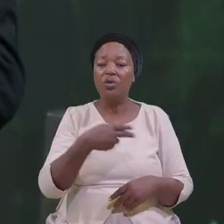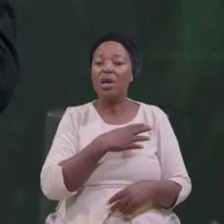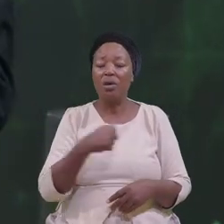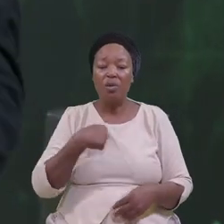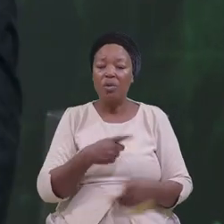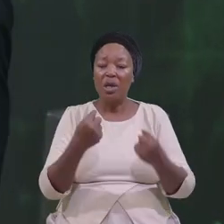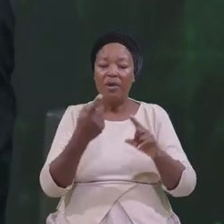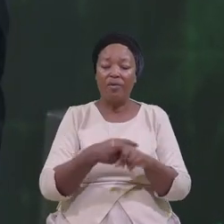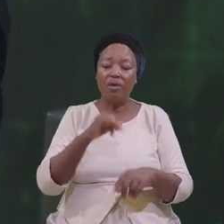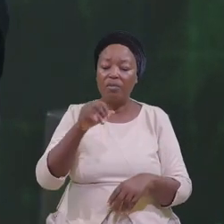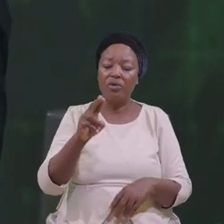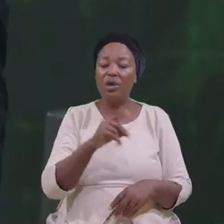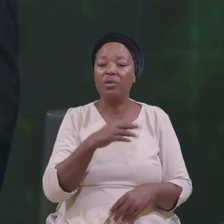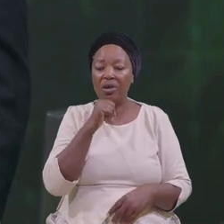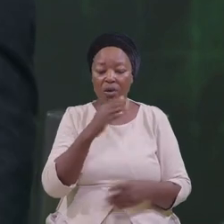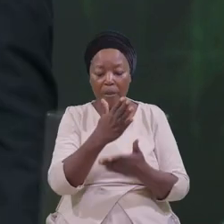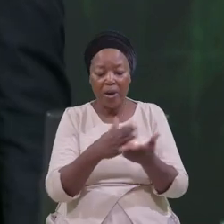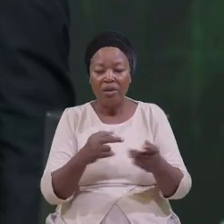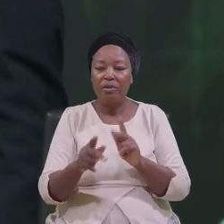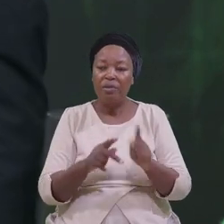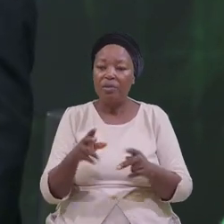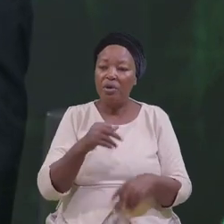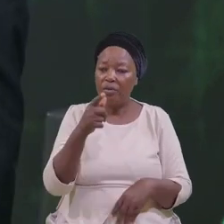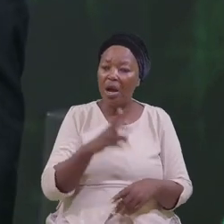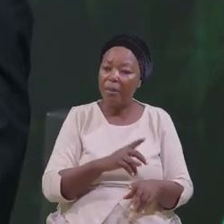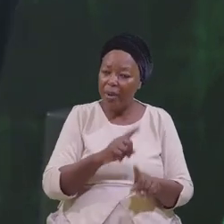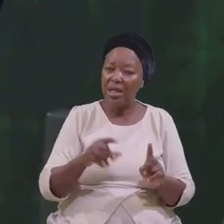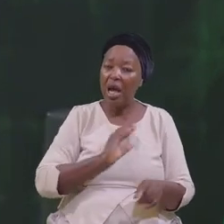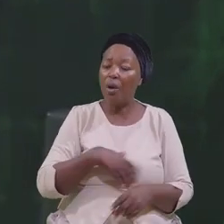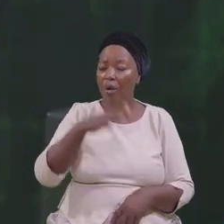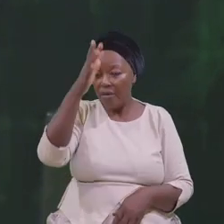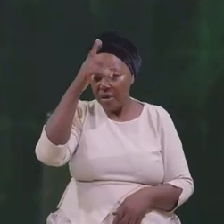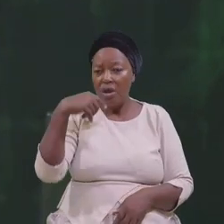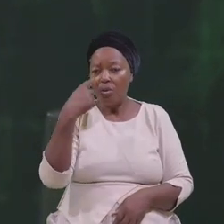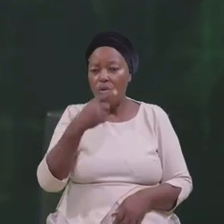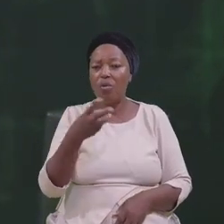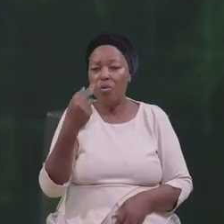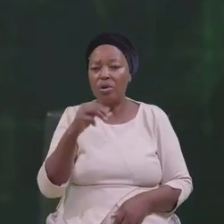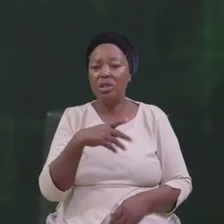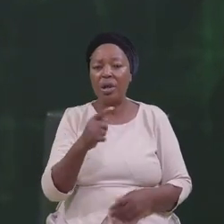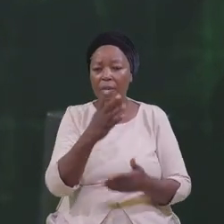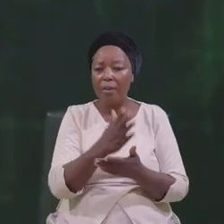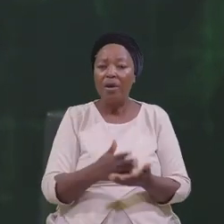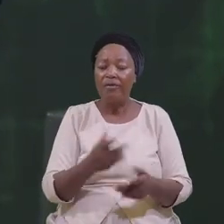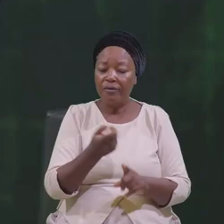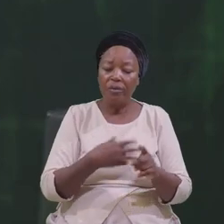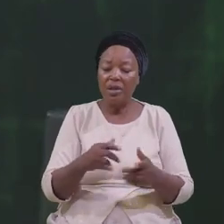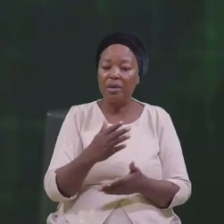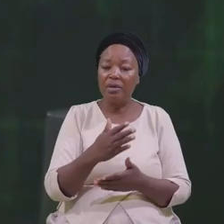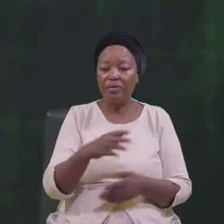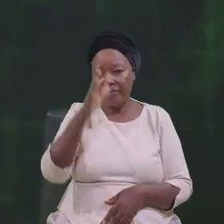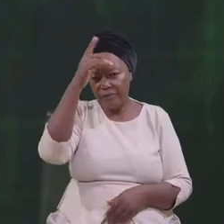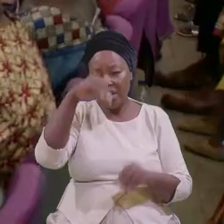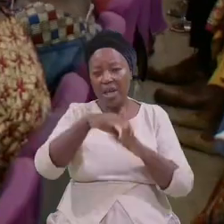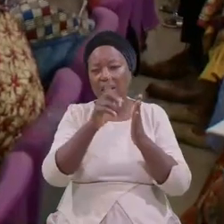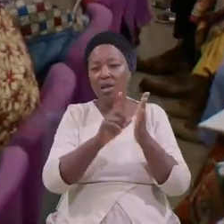We're not part of the people of God. And our father, who was from the father-in-law of Moses,